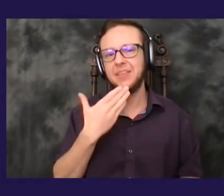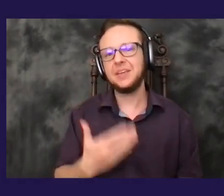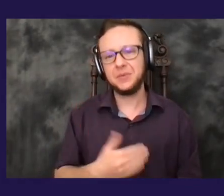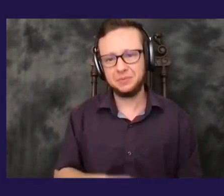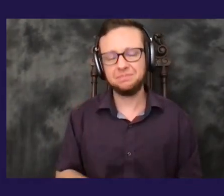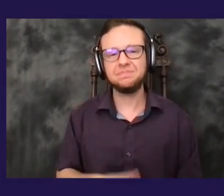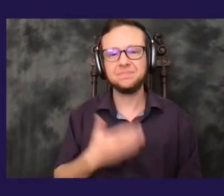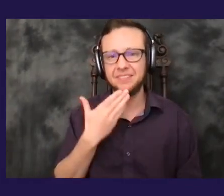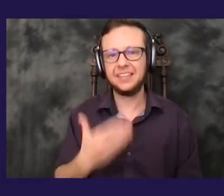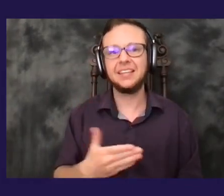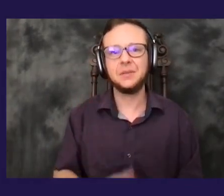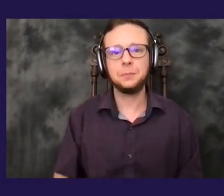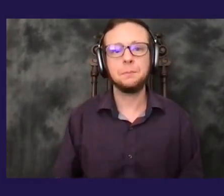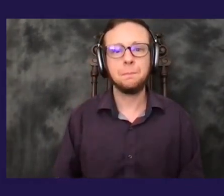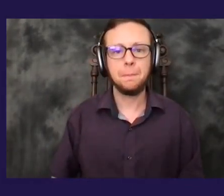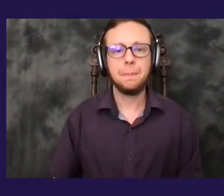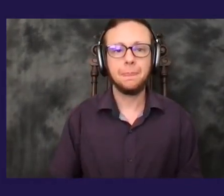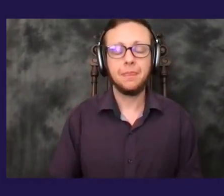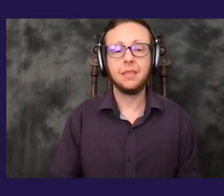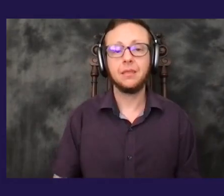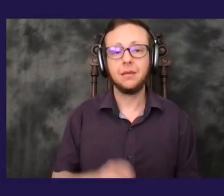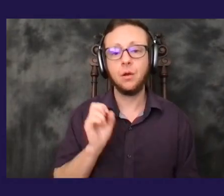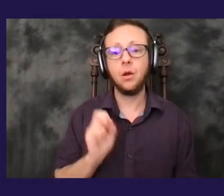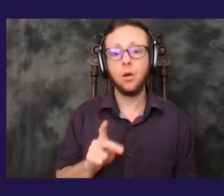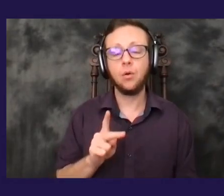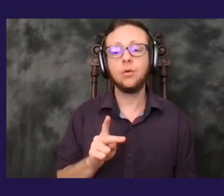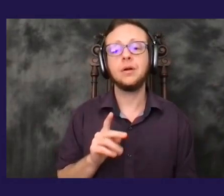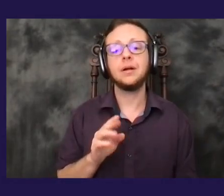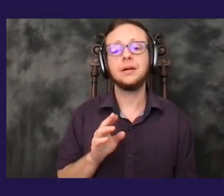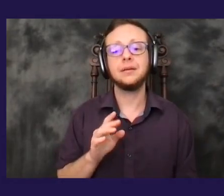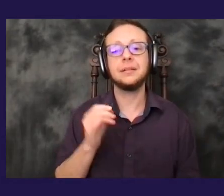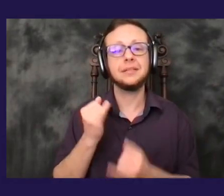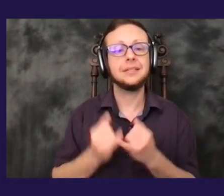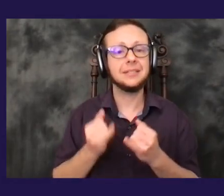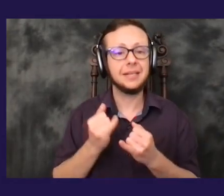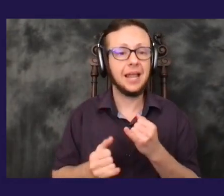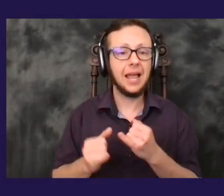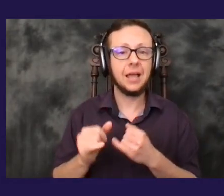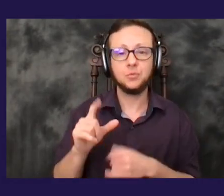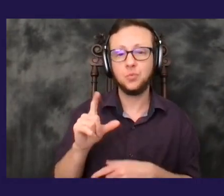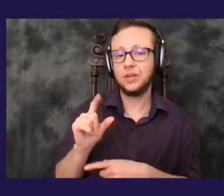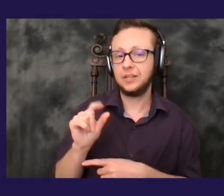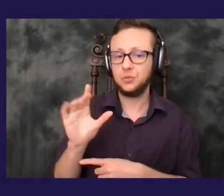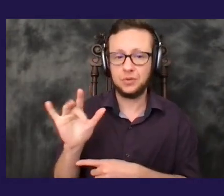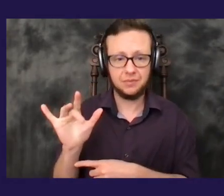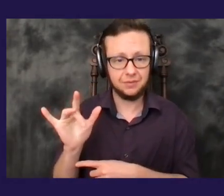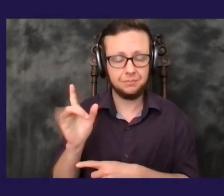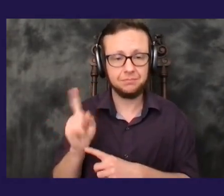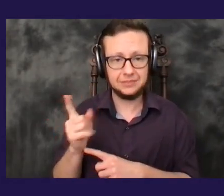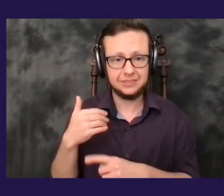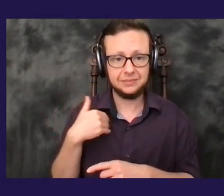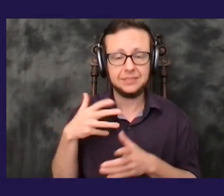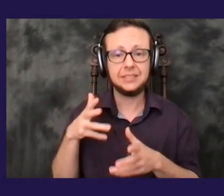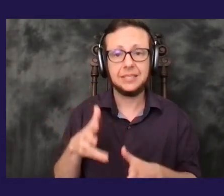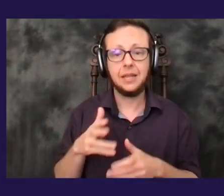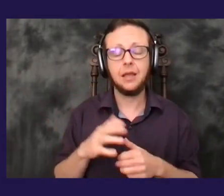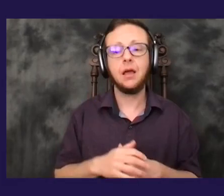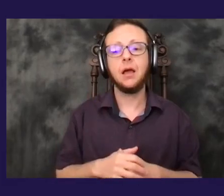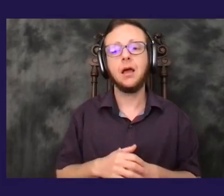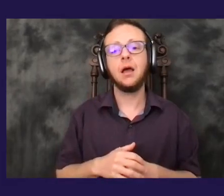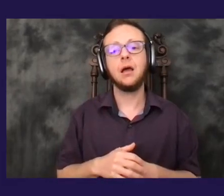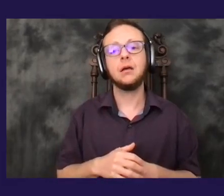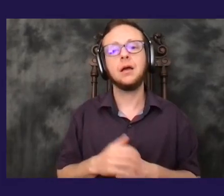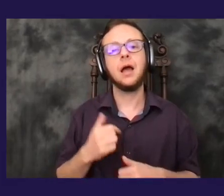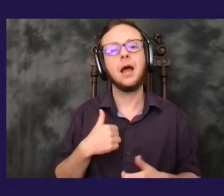Legault. In this last 20 minutes, 25 minutes that we have, I would like almost to